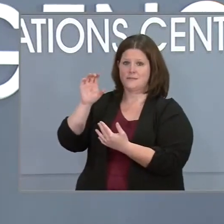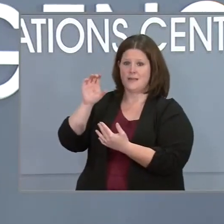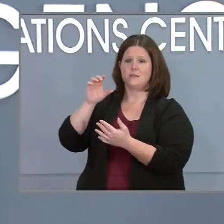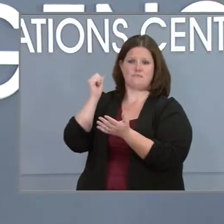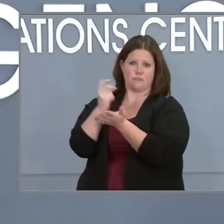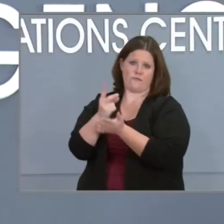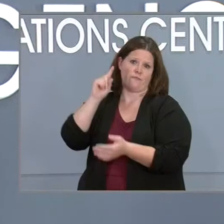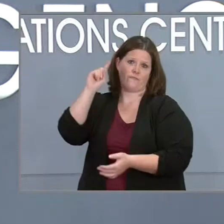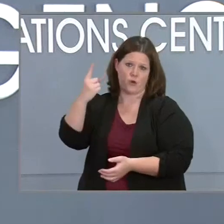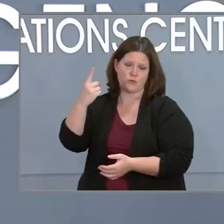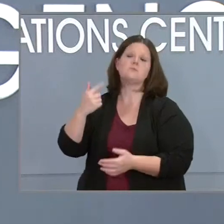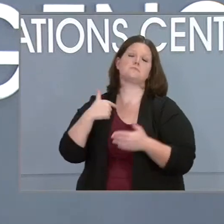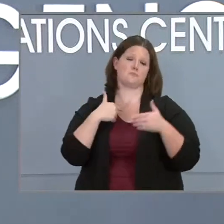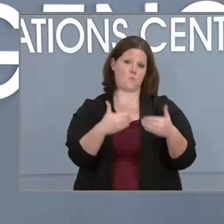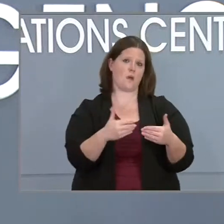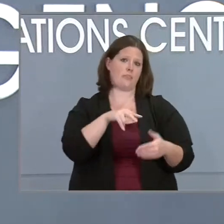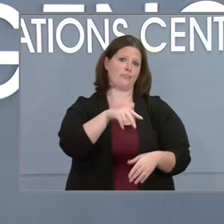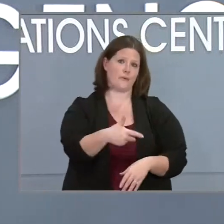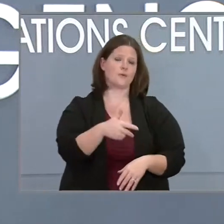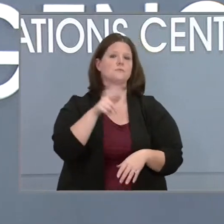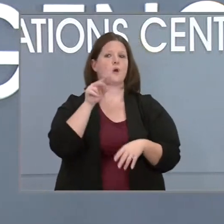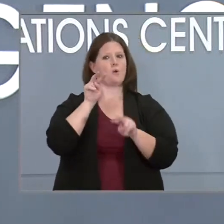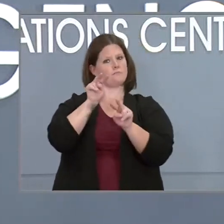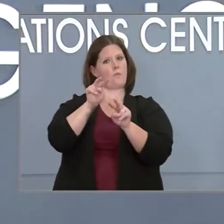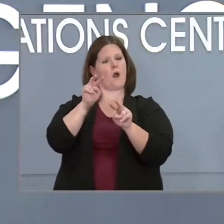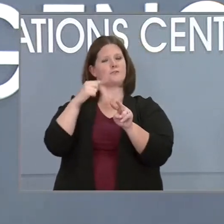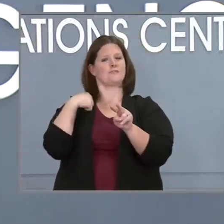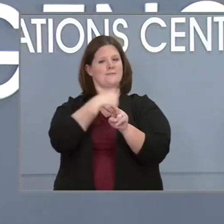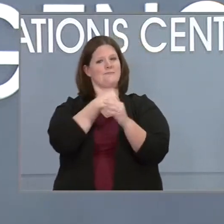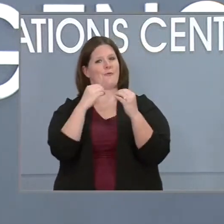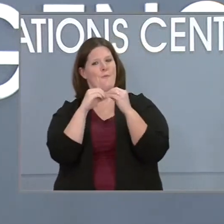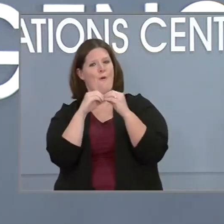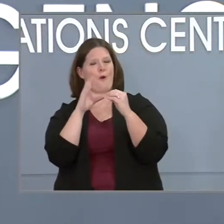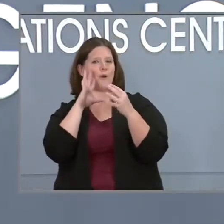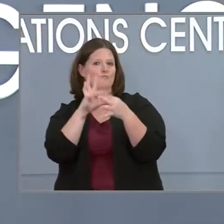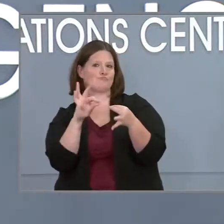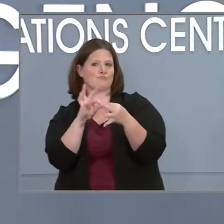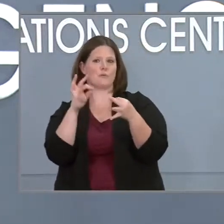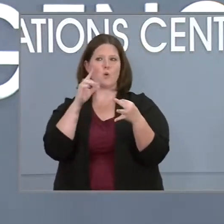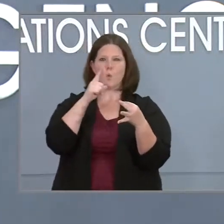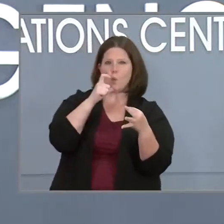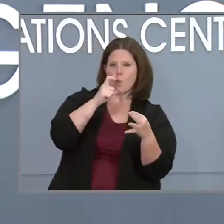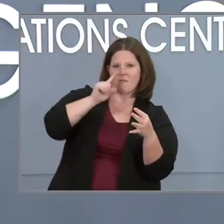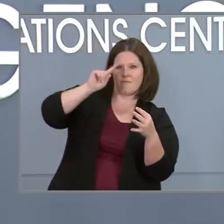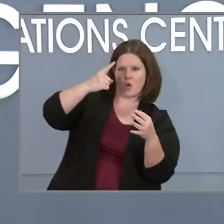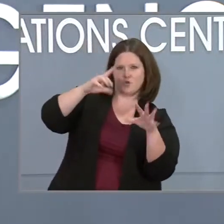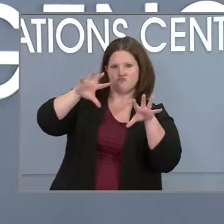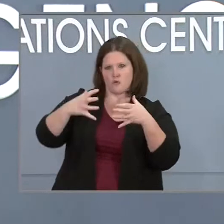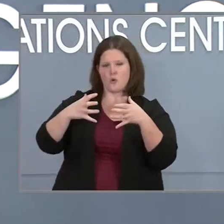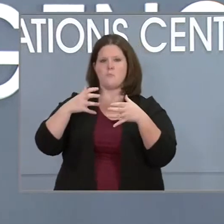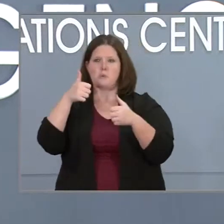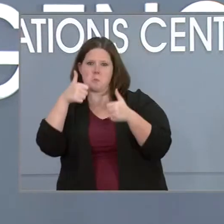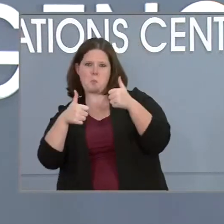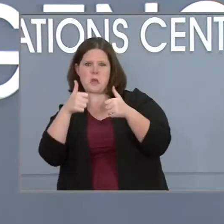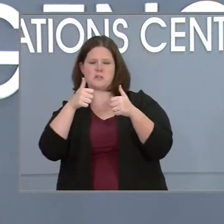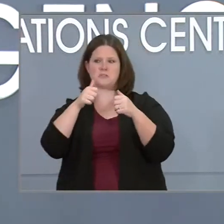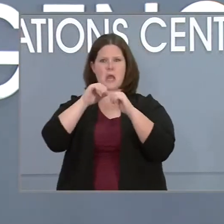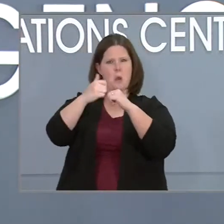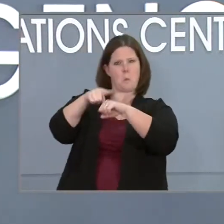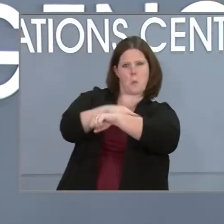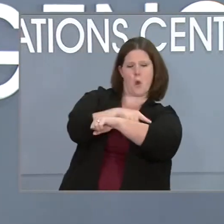go-ahead to do that. So anticipate more as we learn more about who is going to be eligible, what window of time since your